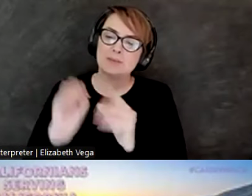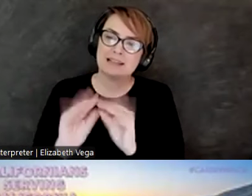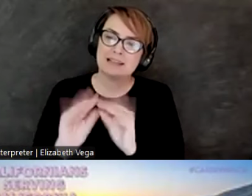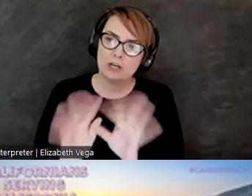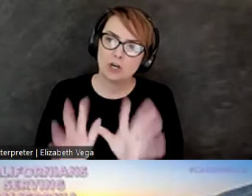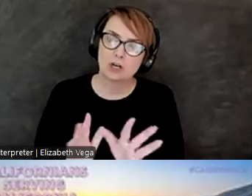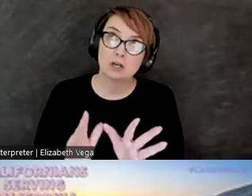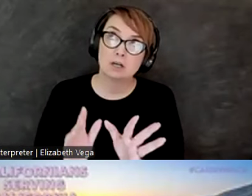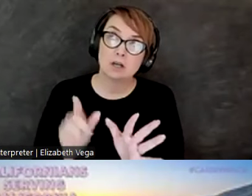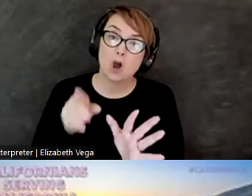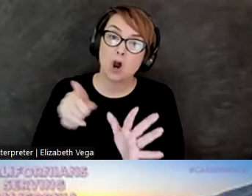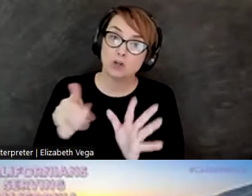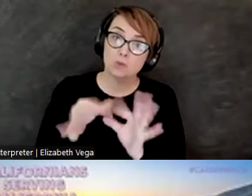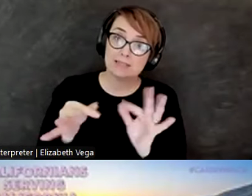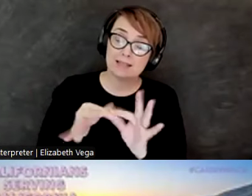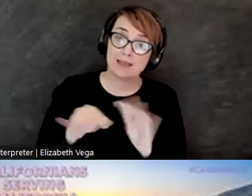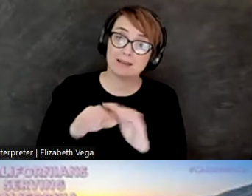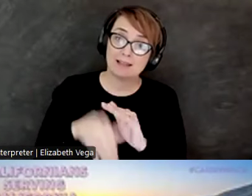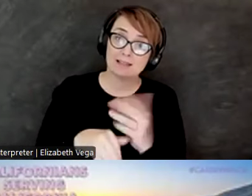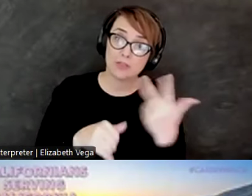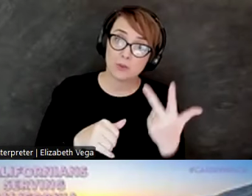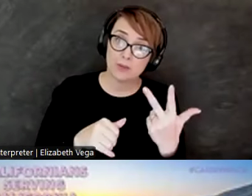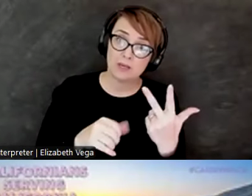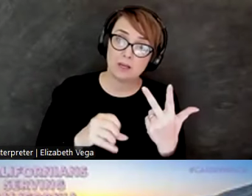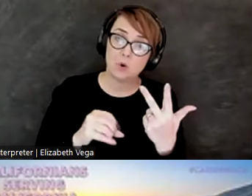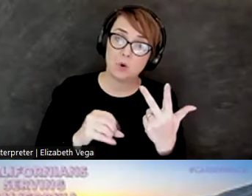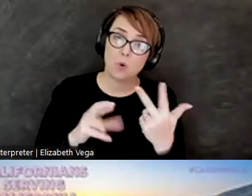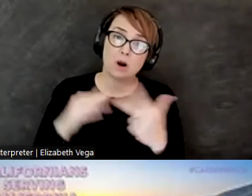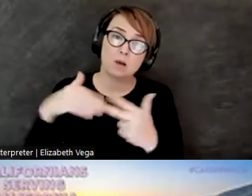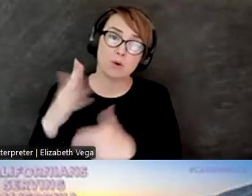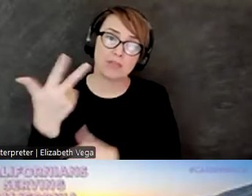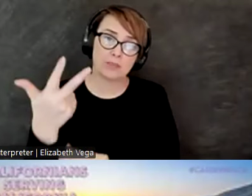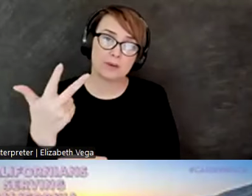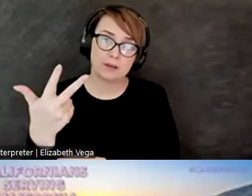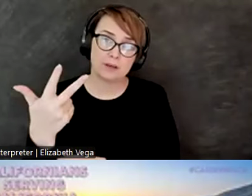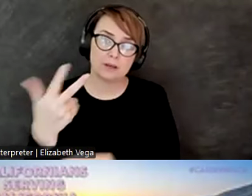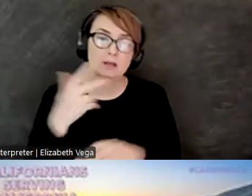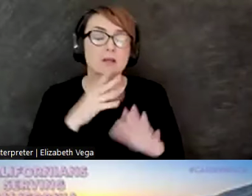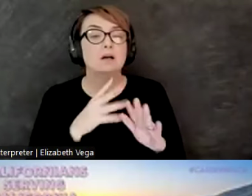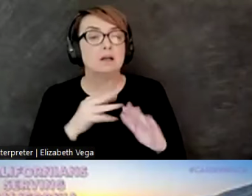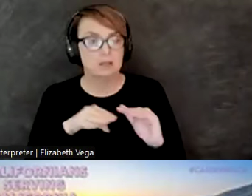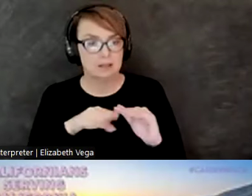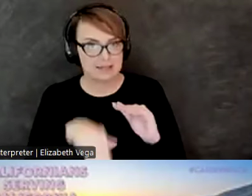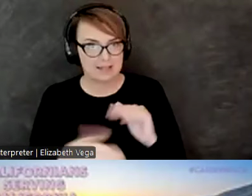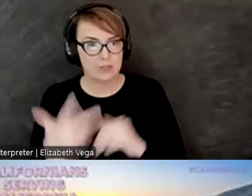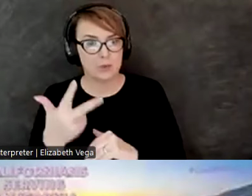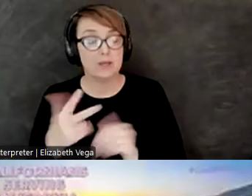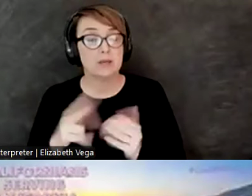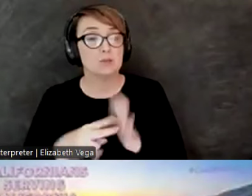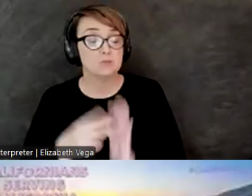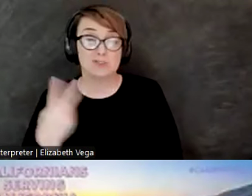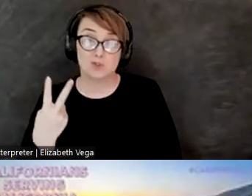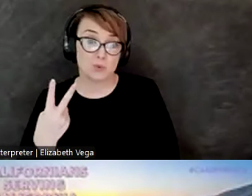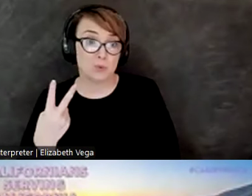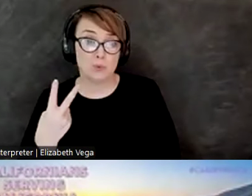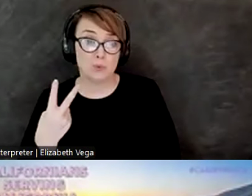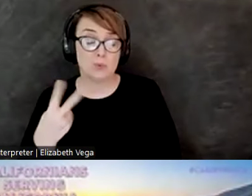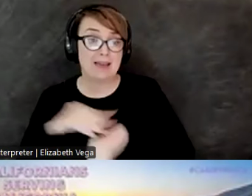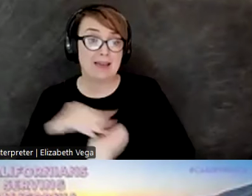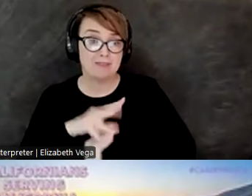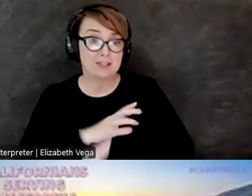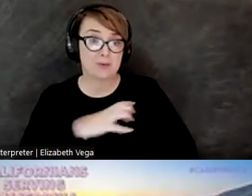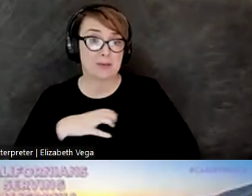three or less or three or more? No, fewer than three. So two? Yeah. Two advisory committee members